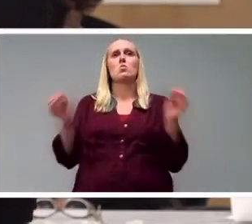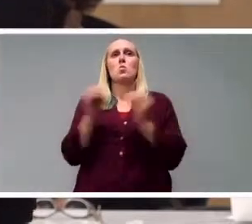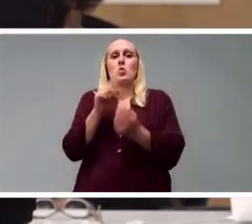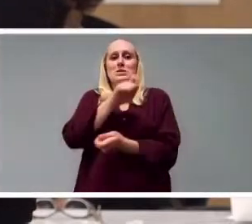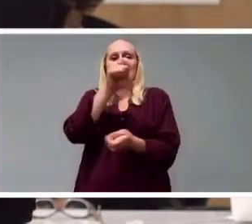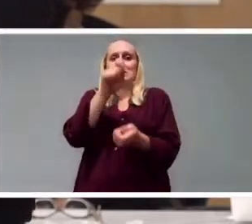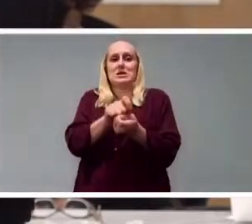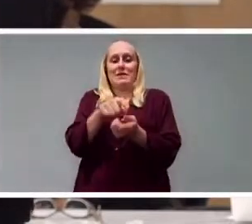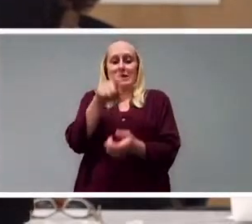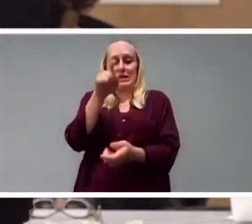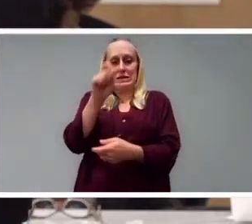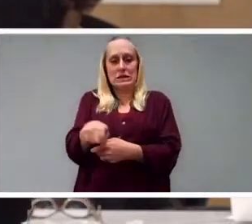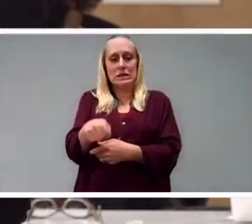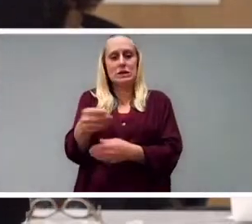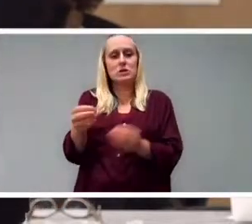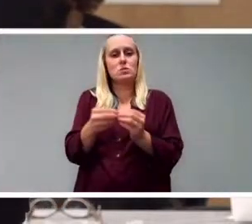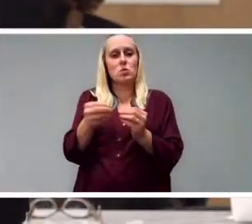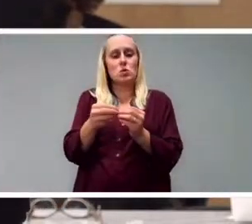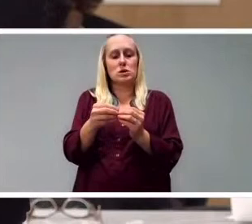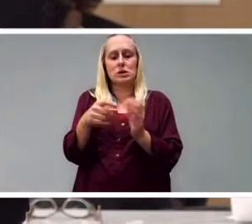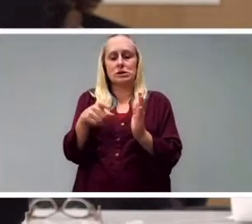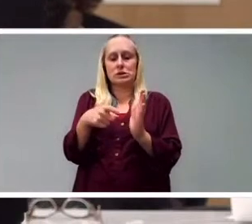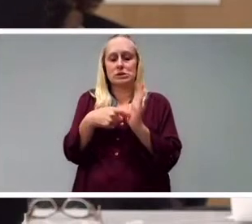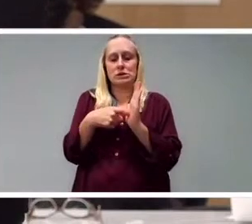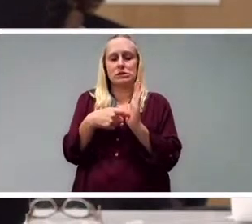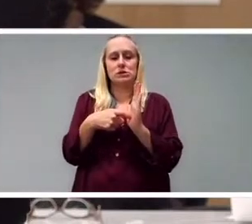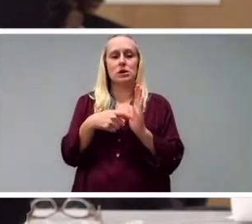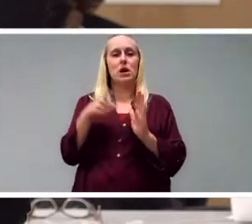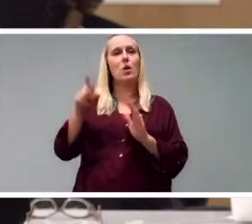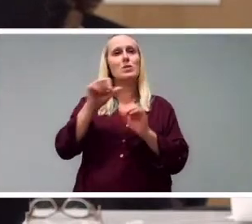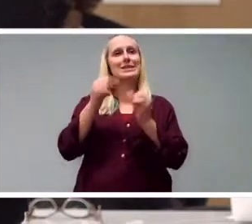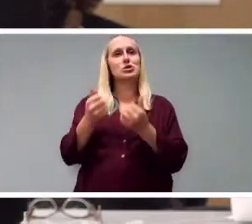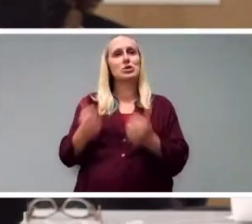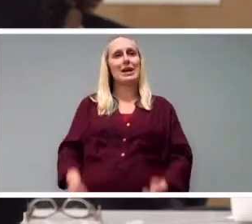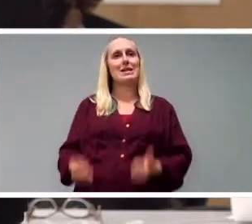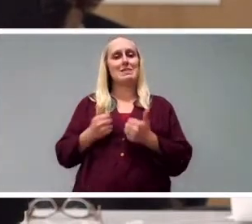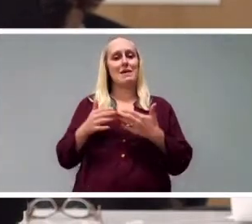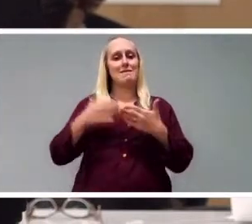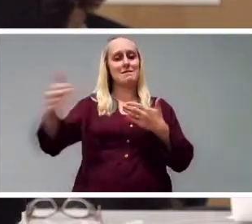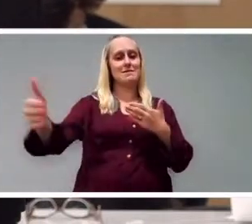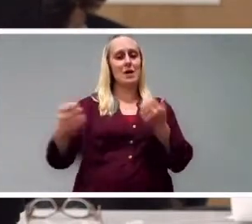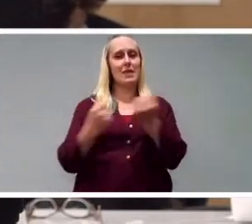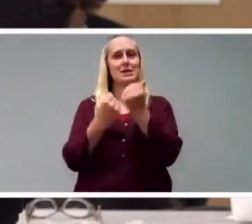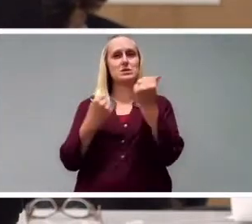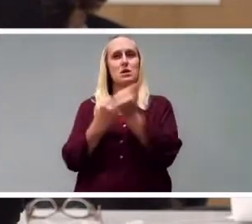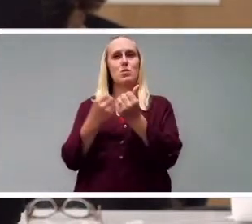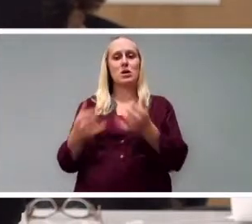developmental disabilities. And those agencies are lifetime supports that really support independent living. So